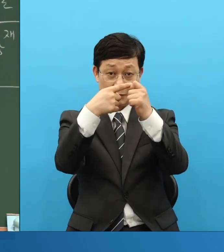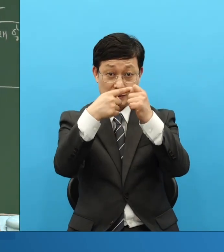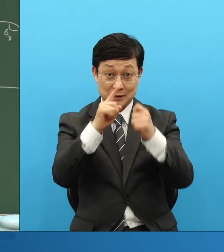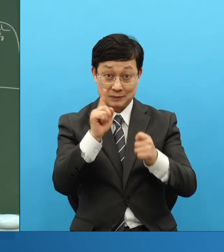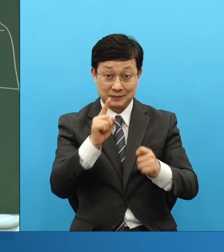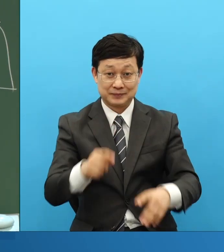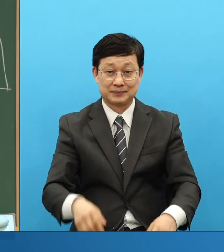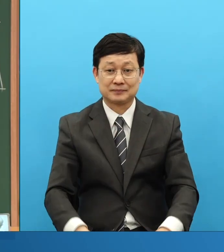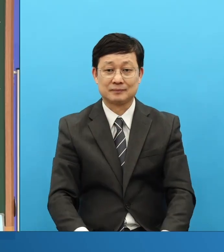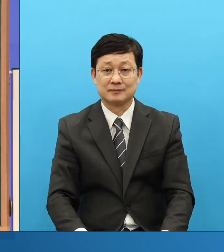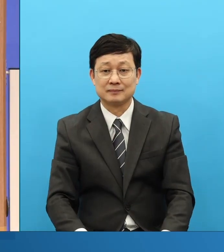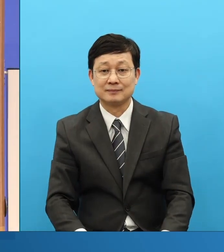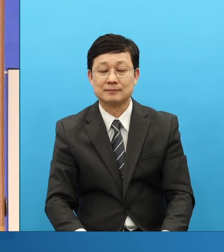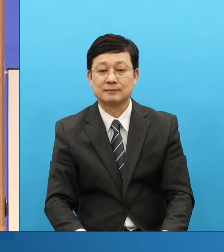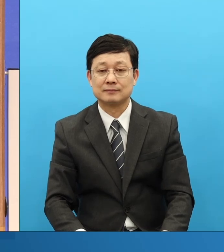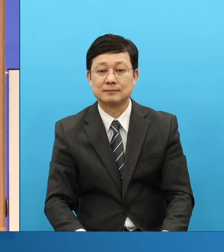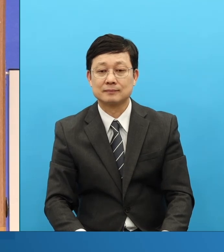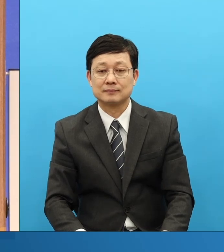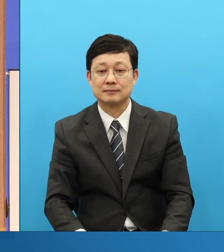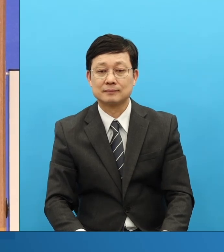of all,